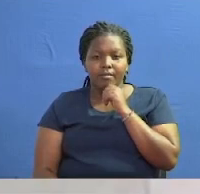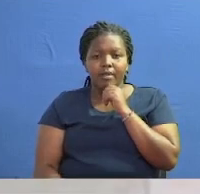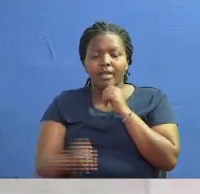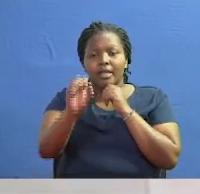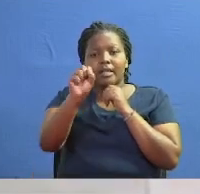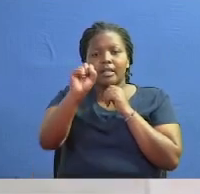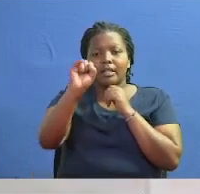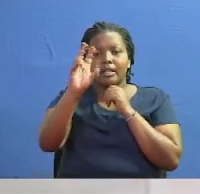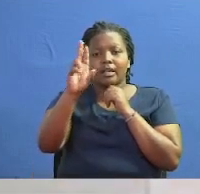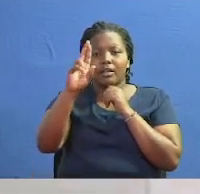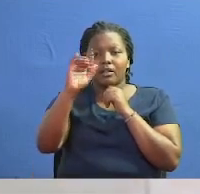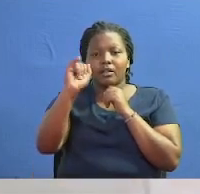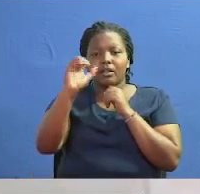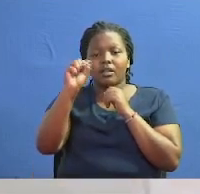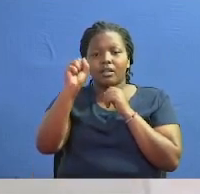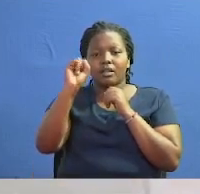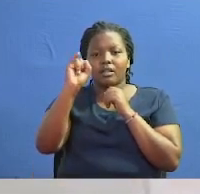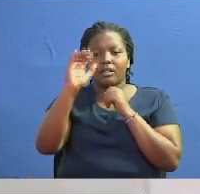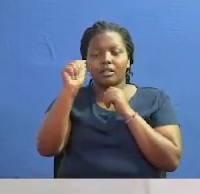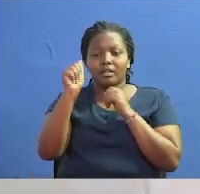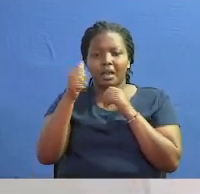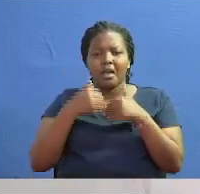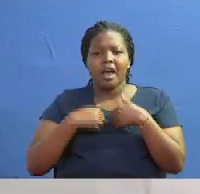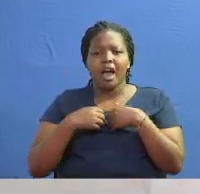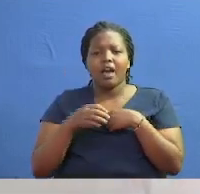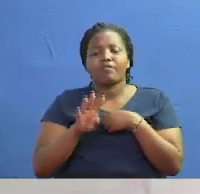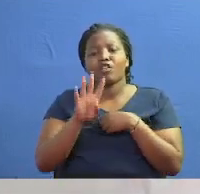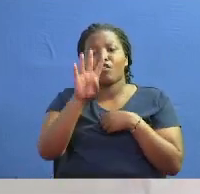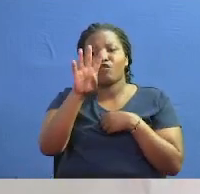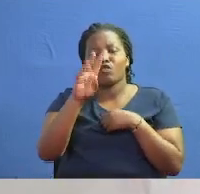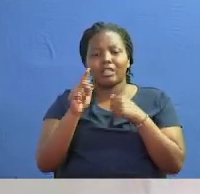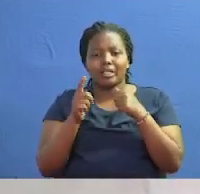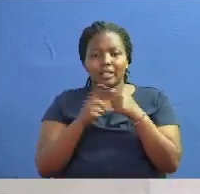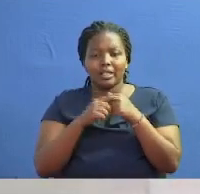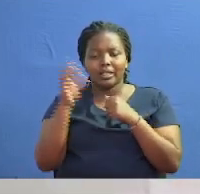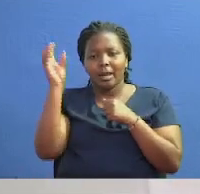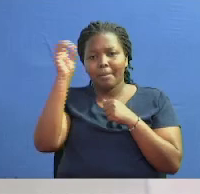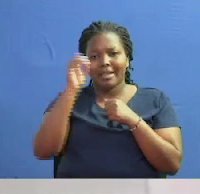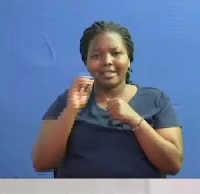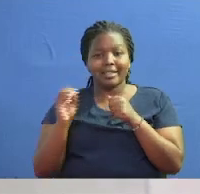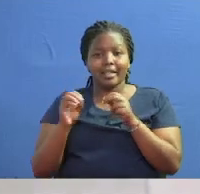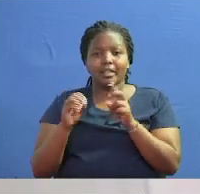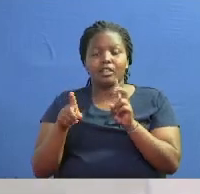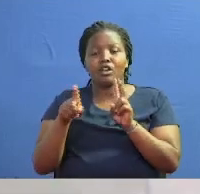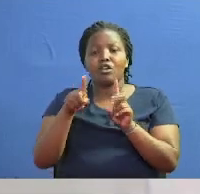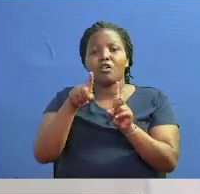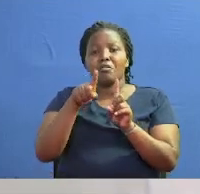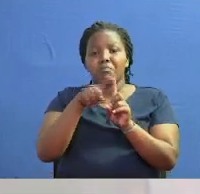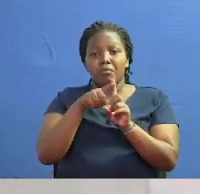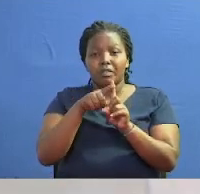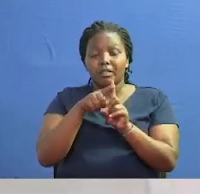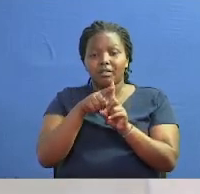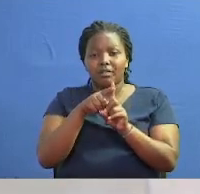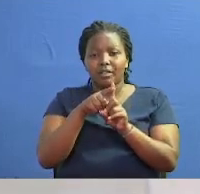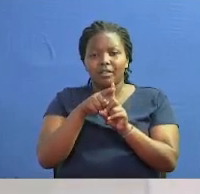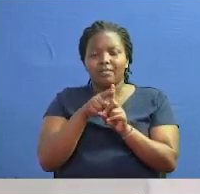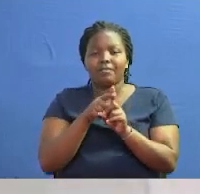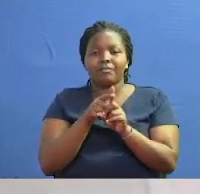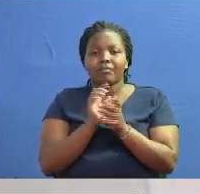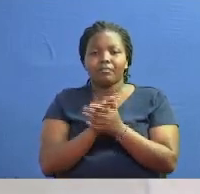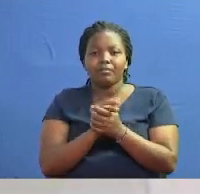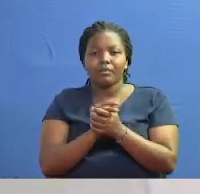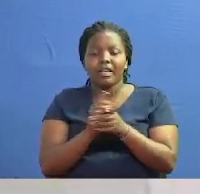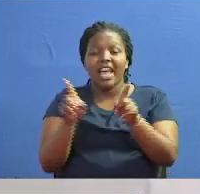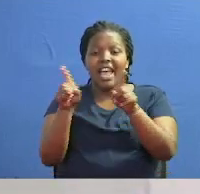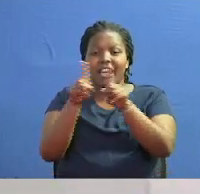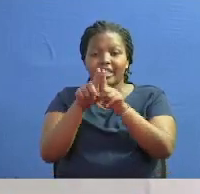Sirisia, where it recorded 46%, that is positivity rate as far as malaria is concerned. Then we have